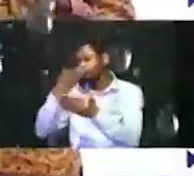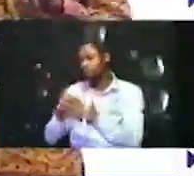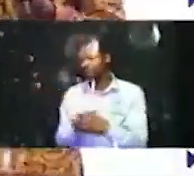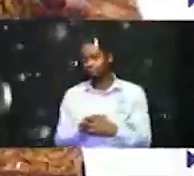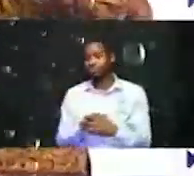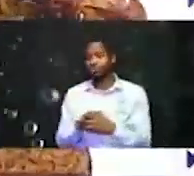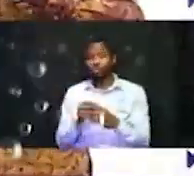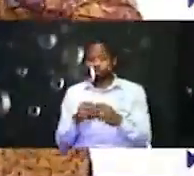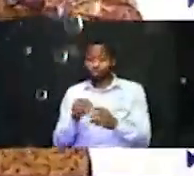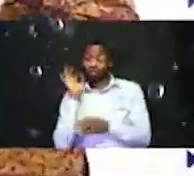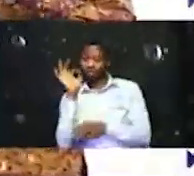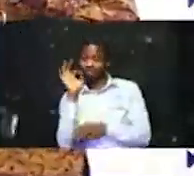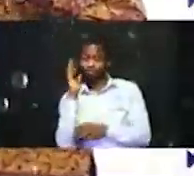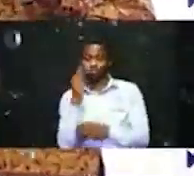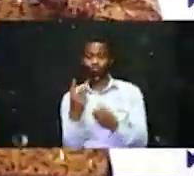interchangeably.